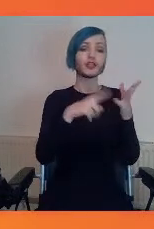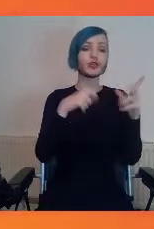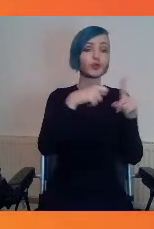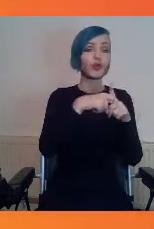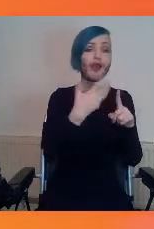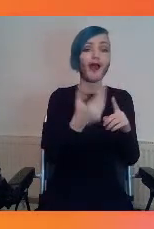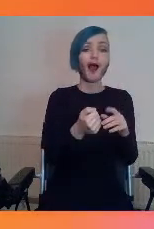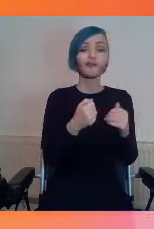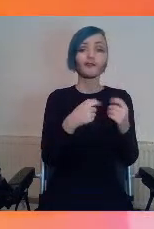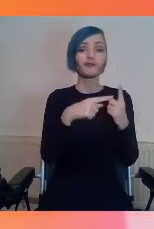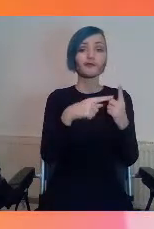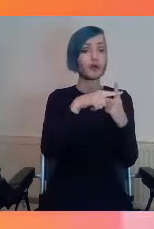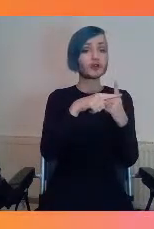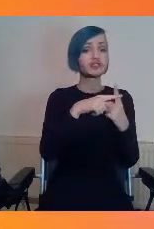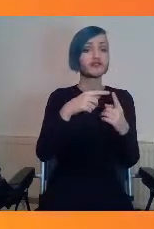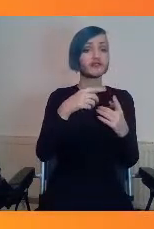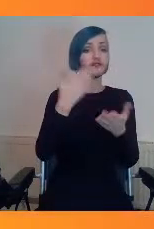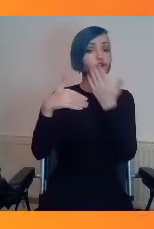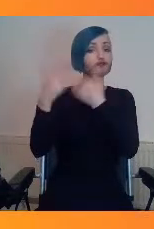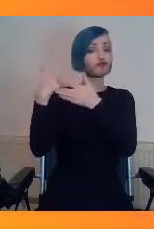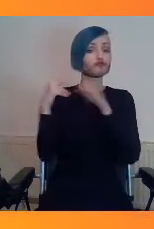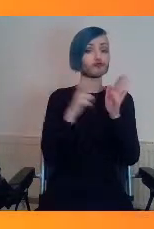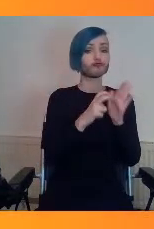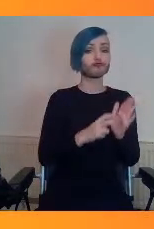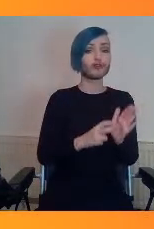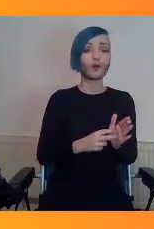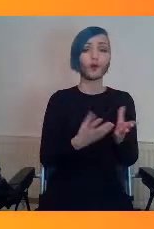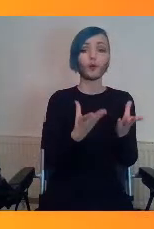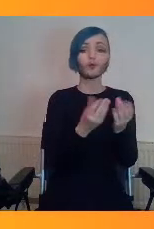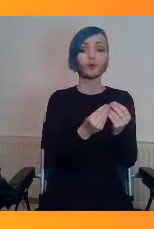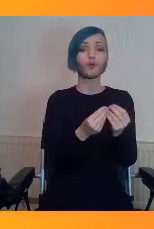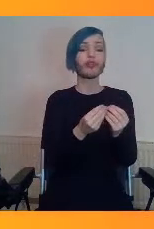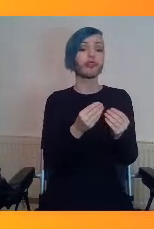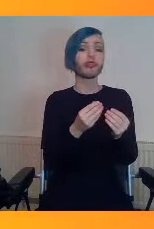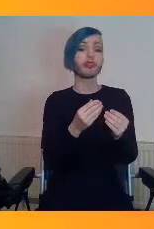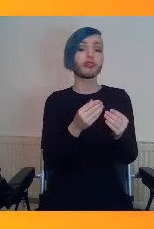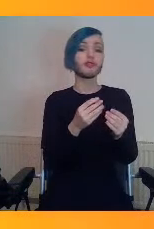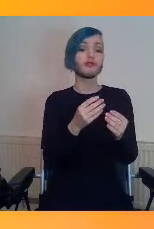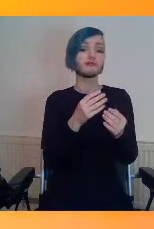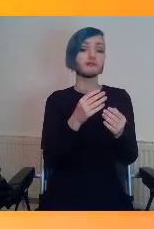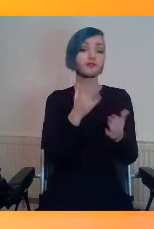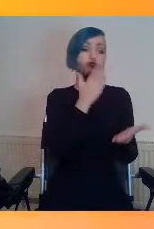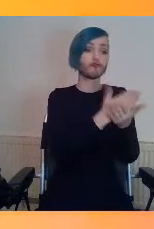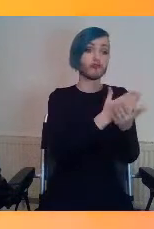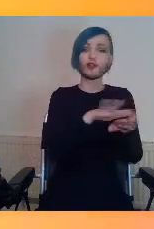these pieces of Russian propaganda against Ukraine and not spread it.